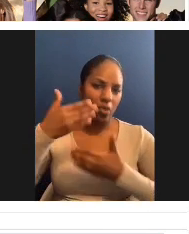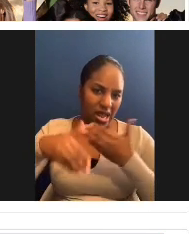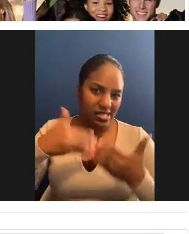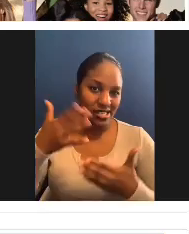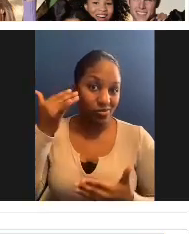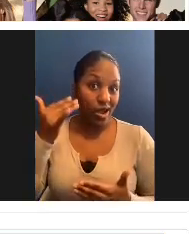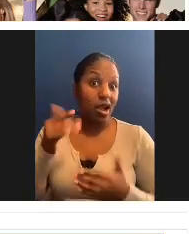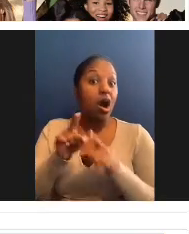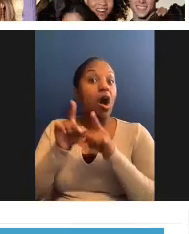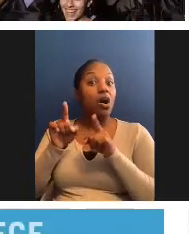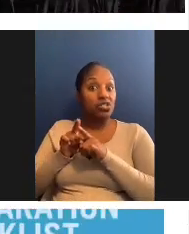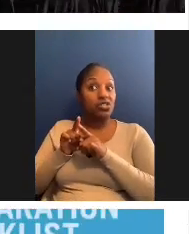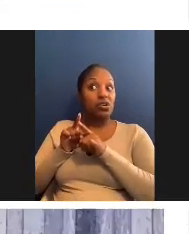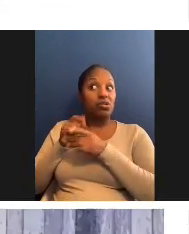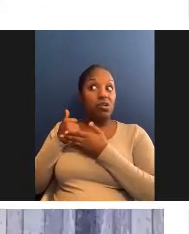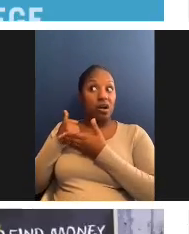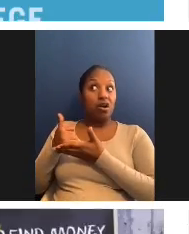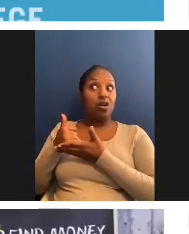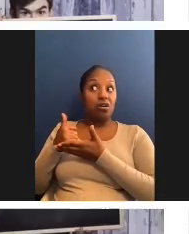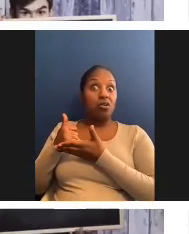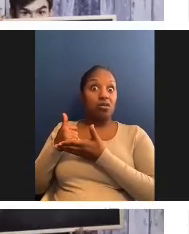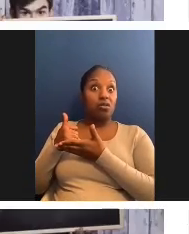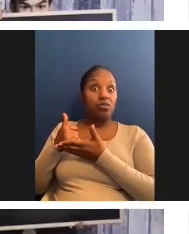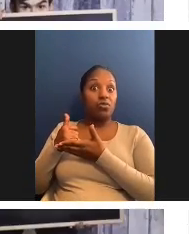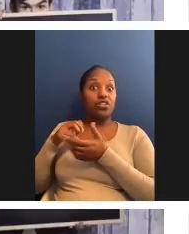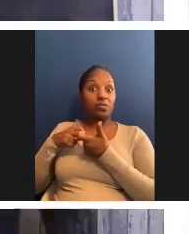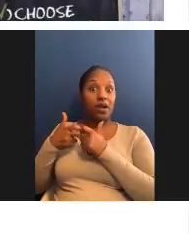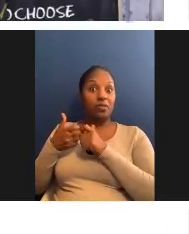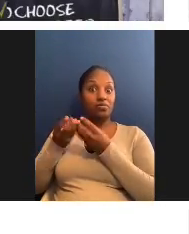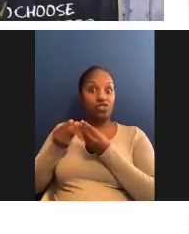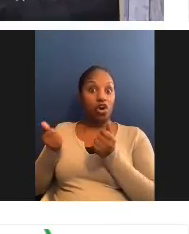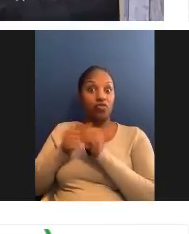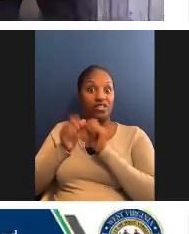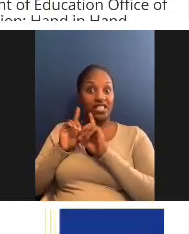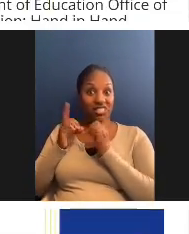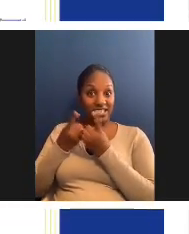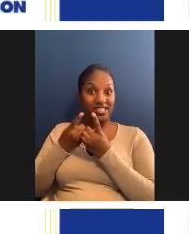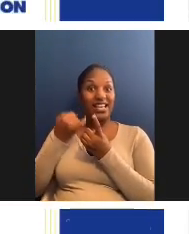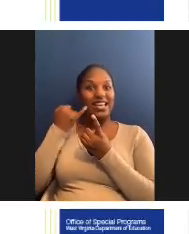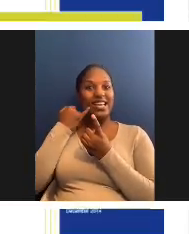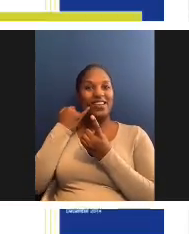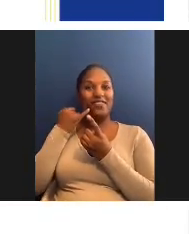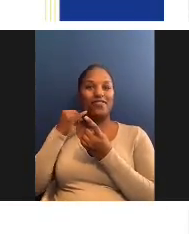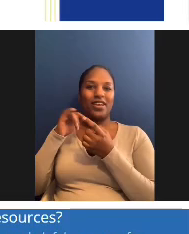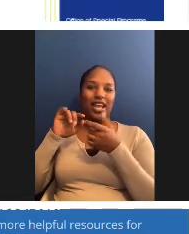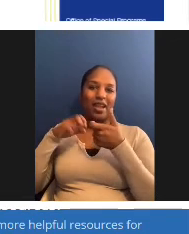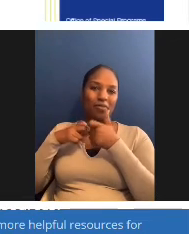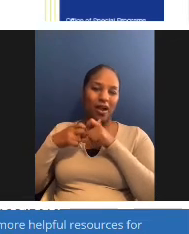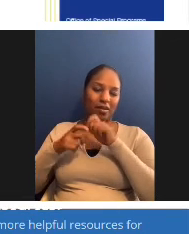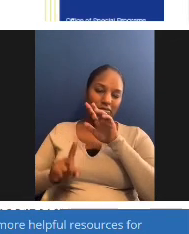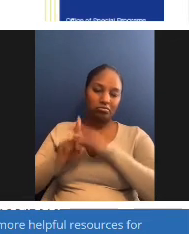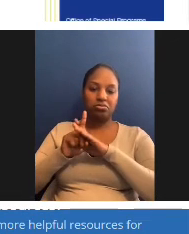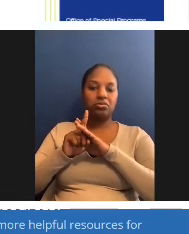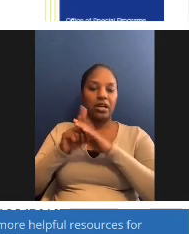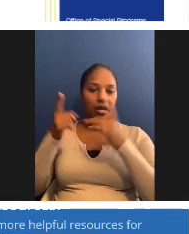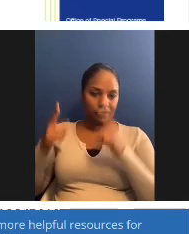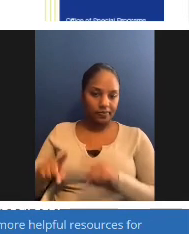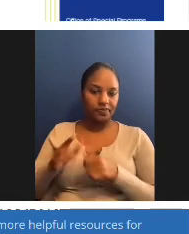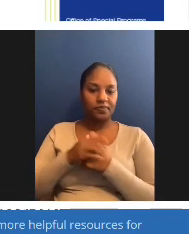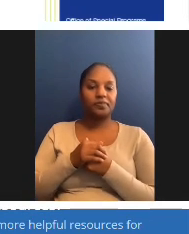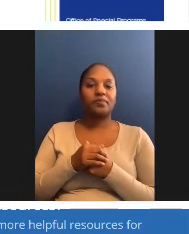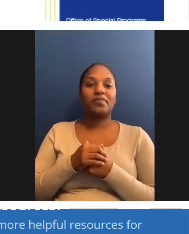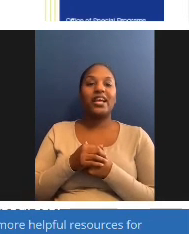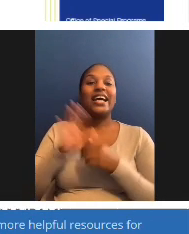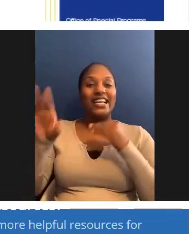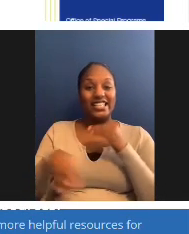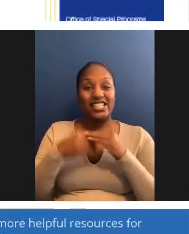them problem solve with the district if the occasion arises. Here are additional family